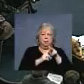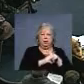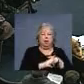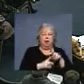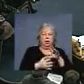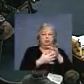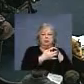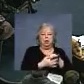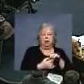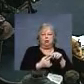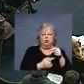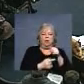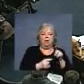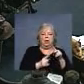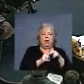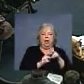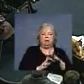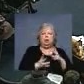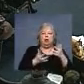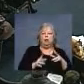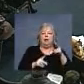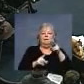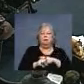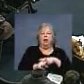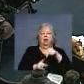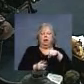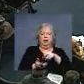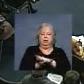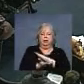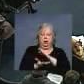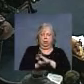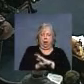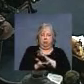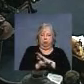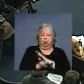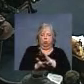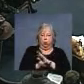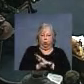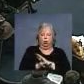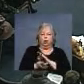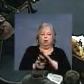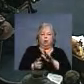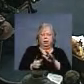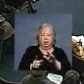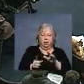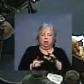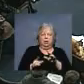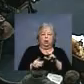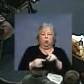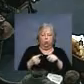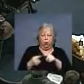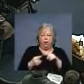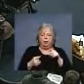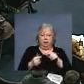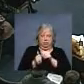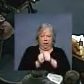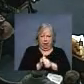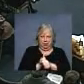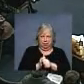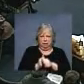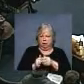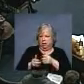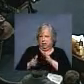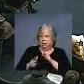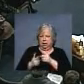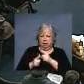any applicant who has already filed the necessary paperwork as of the time this resolution passed, and I'll let Tom figure out the